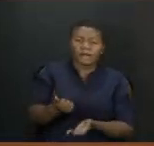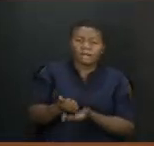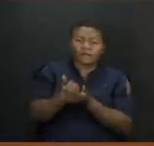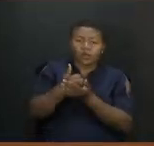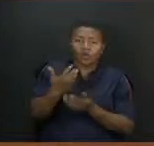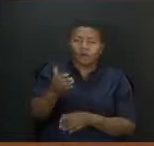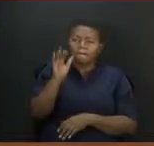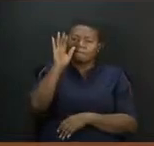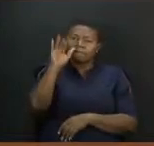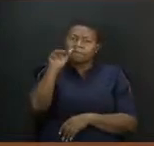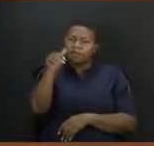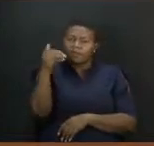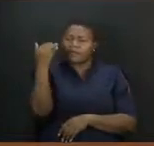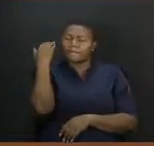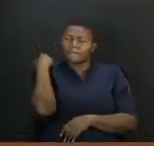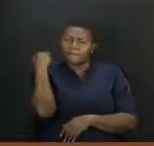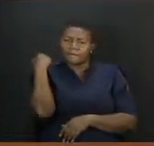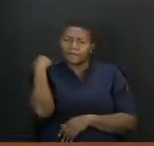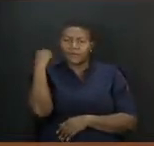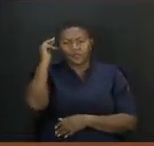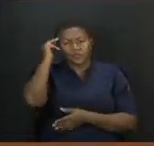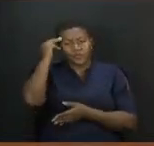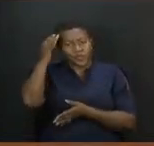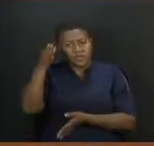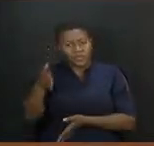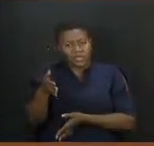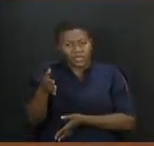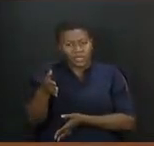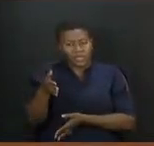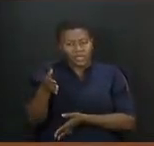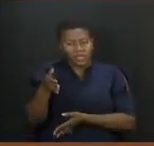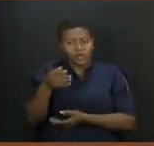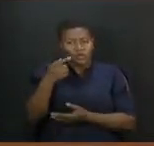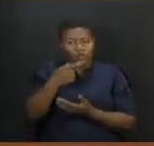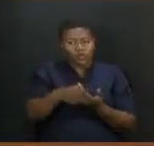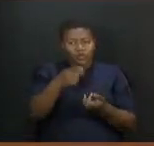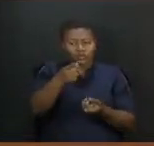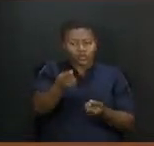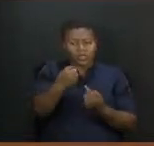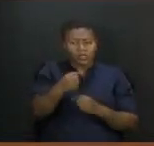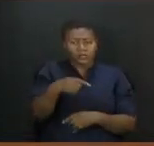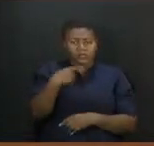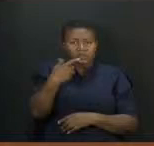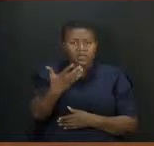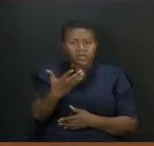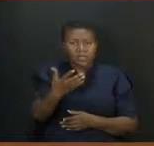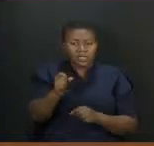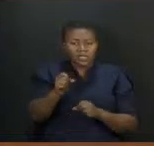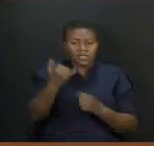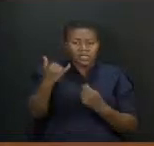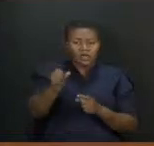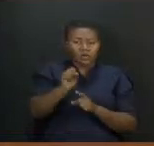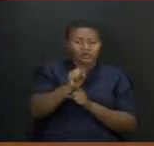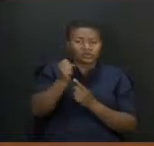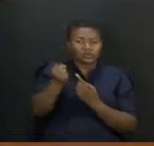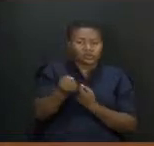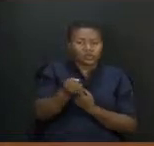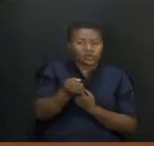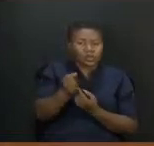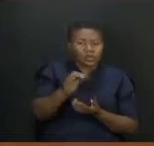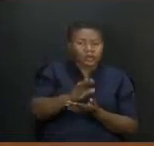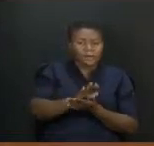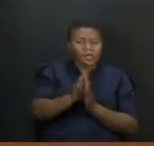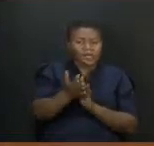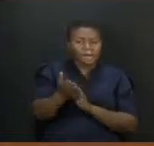him and bring to his notice that the situation is